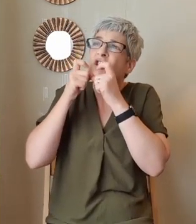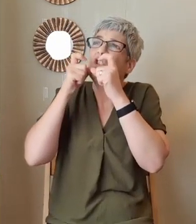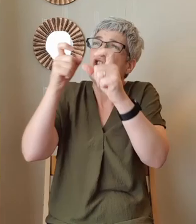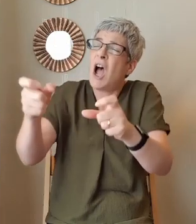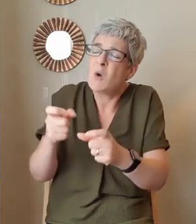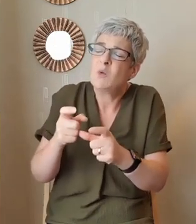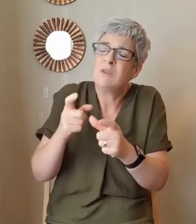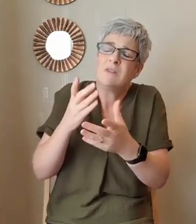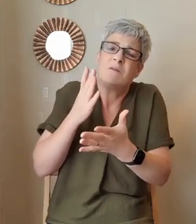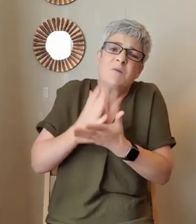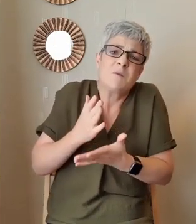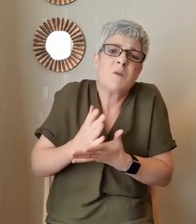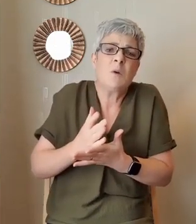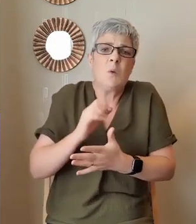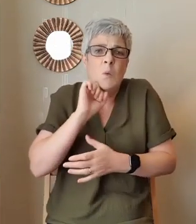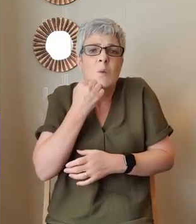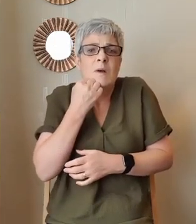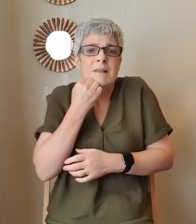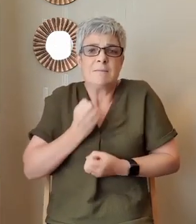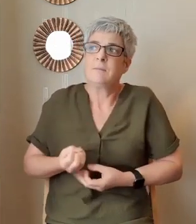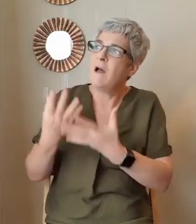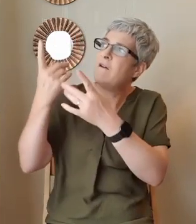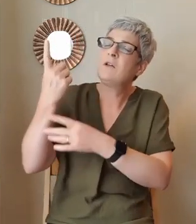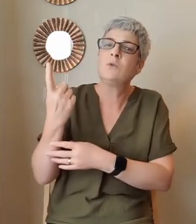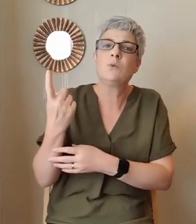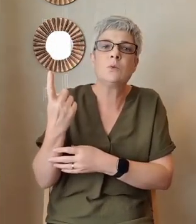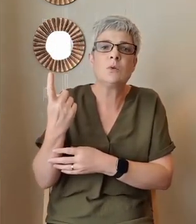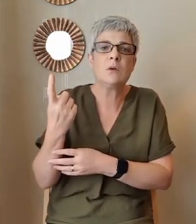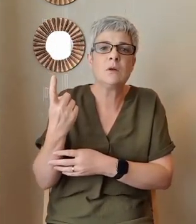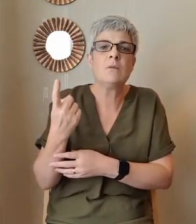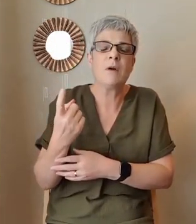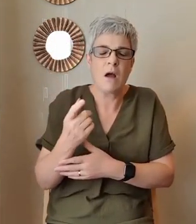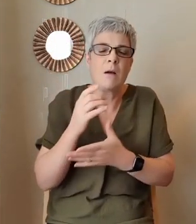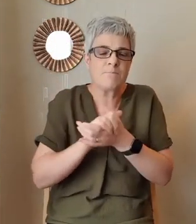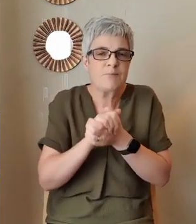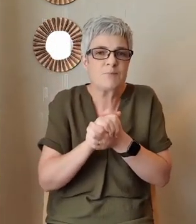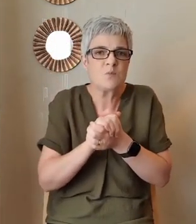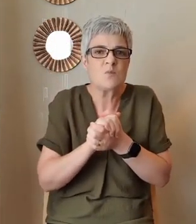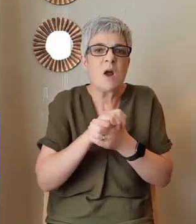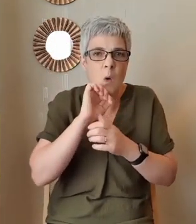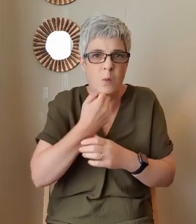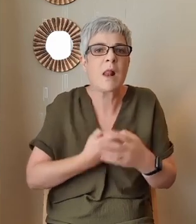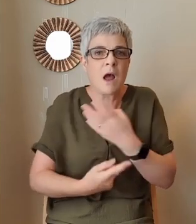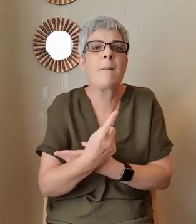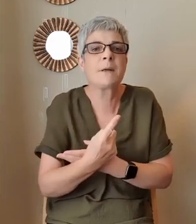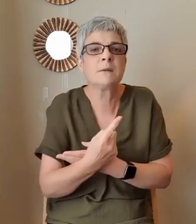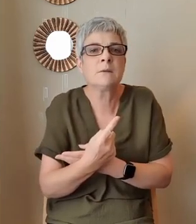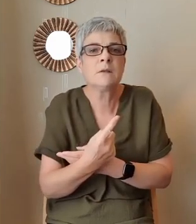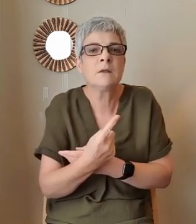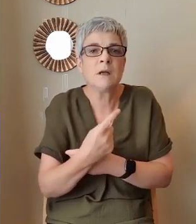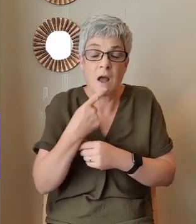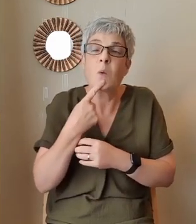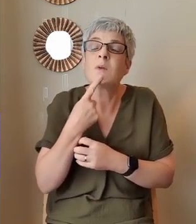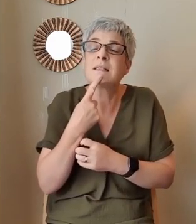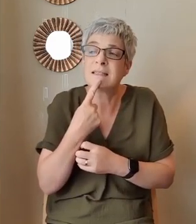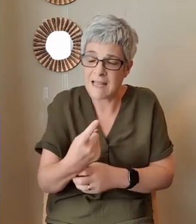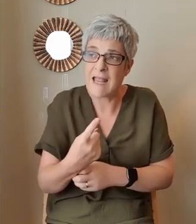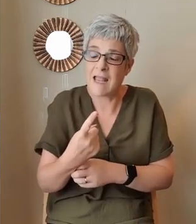of grateful praise, will sacrifice to you. What I have vowed, I will make good. I will